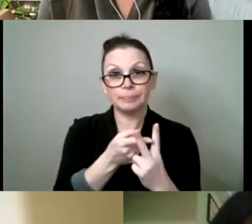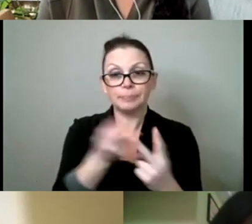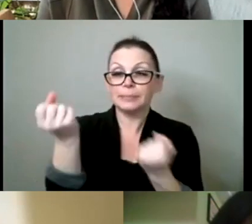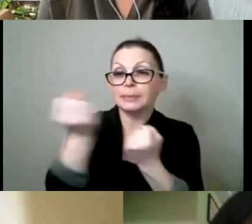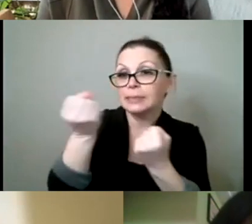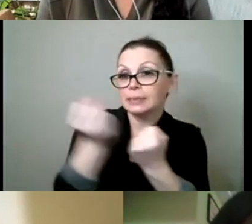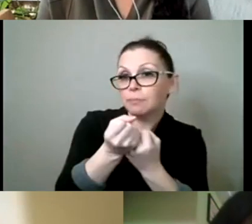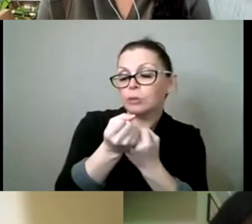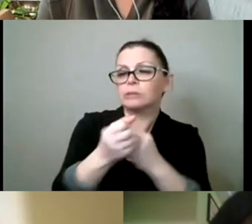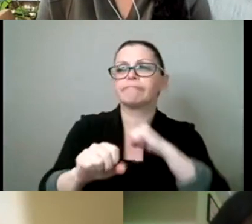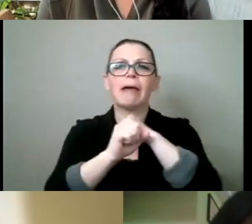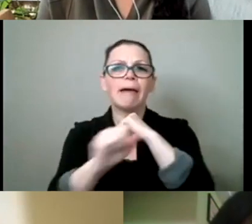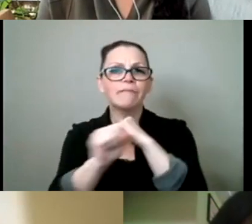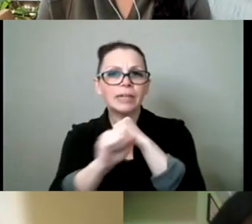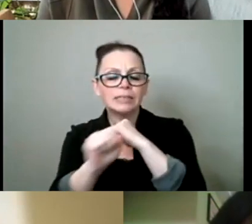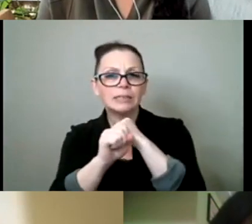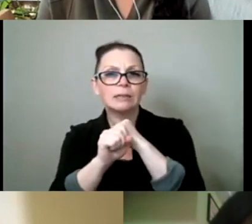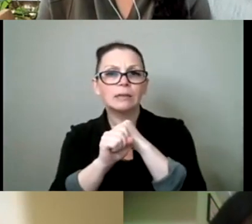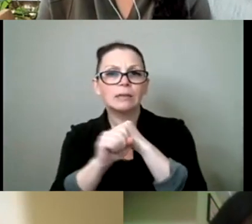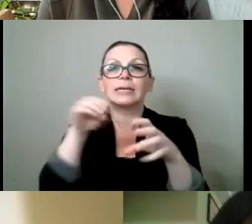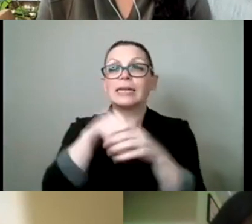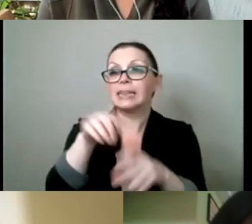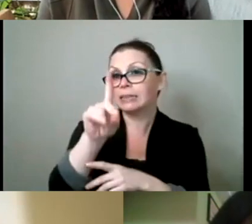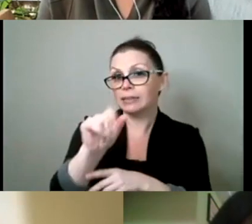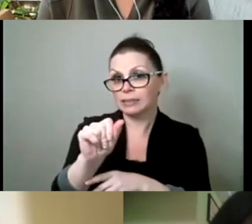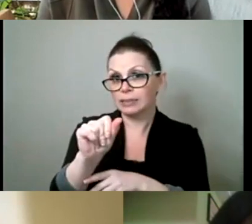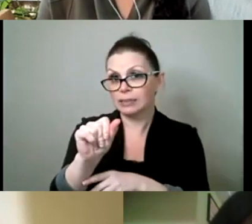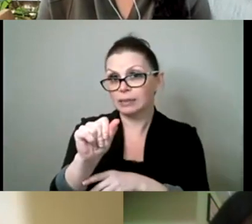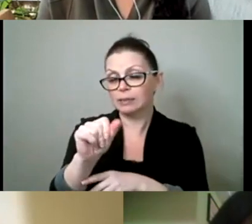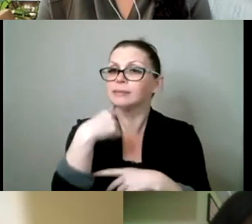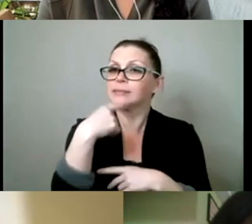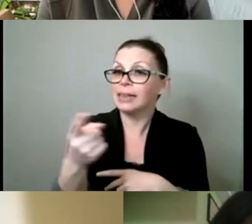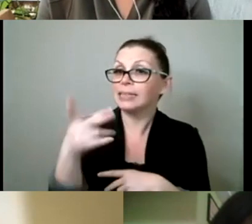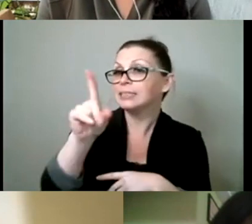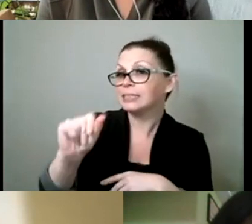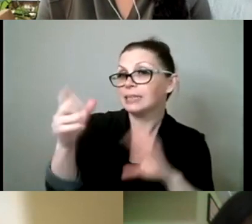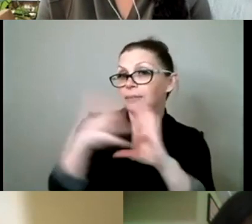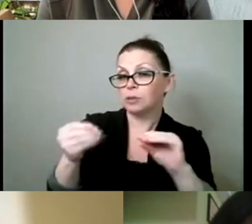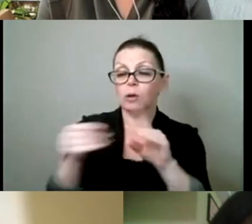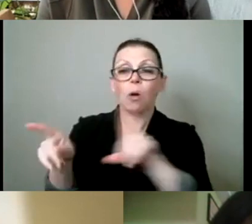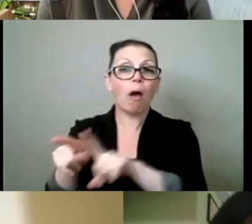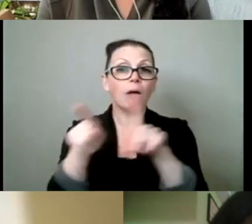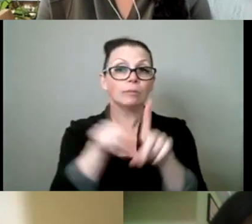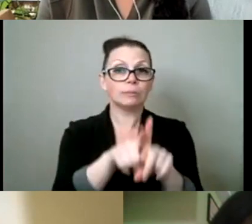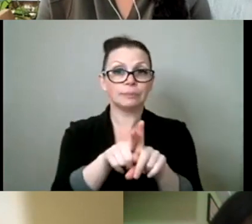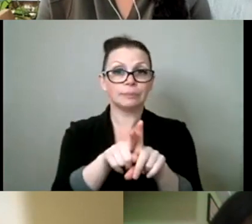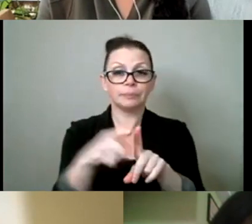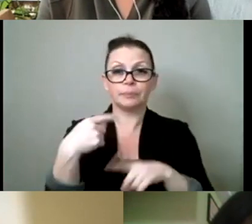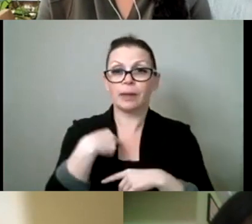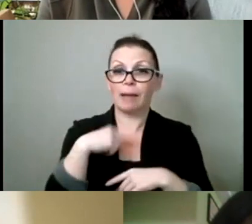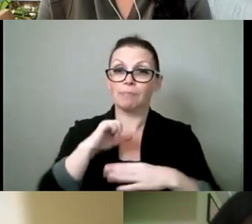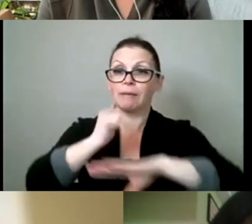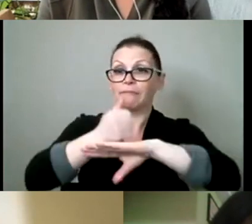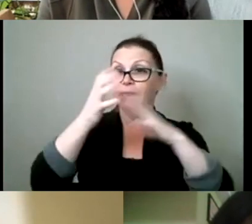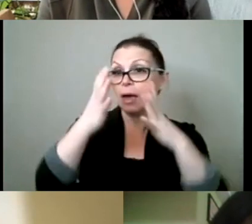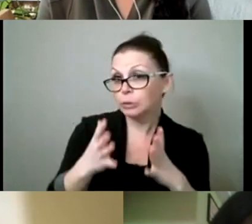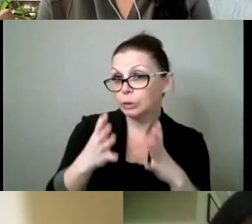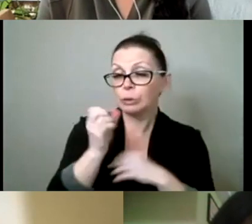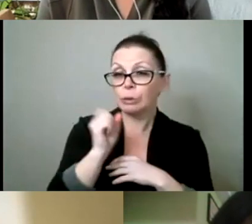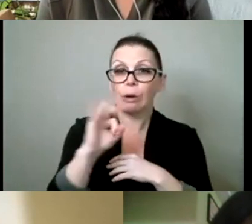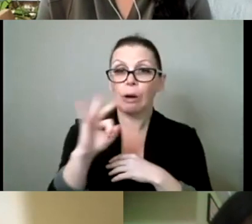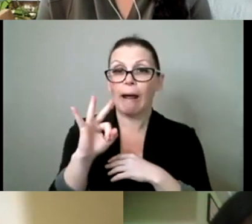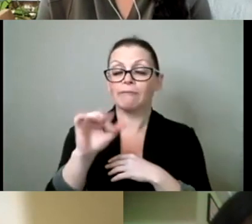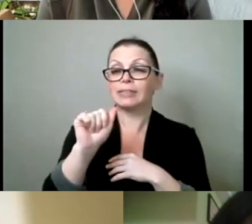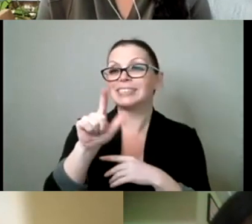support advocacy and disability, telling disabled stories. I'm also the founder of